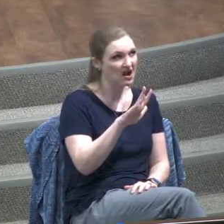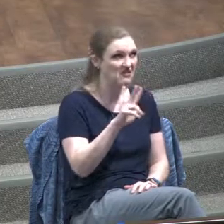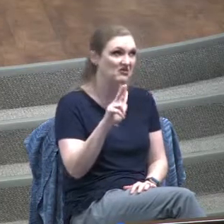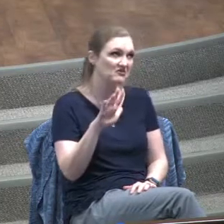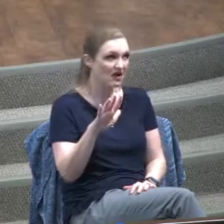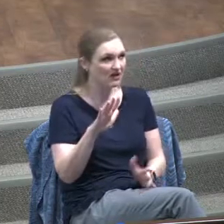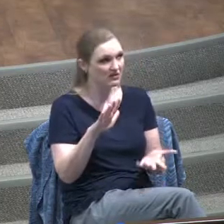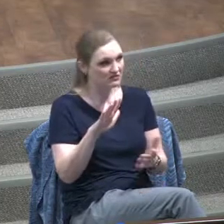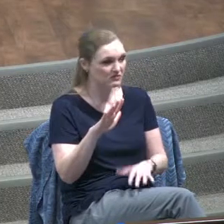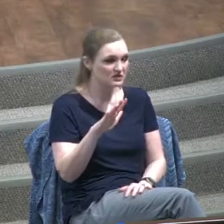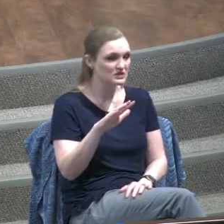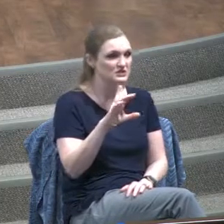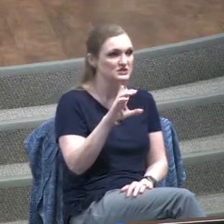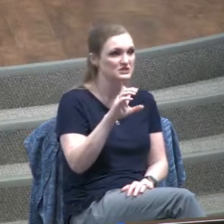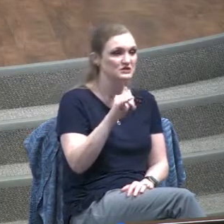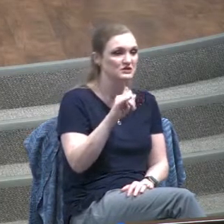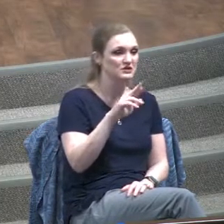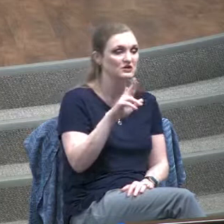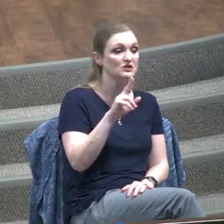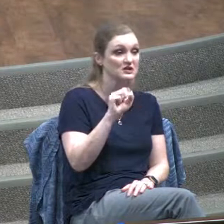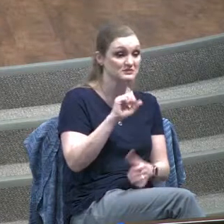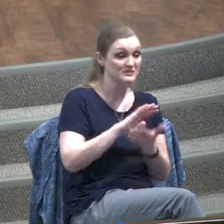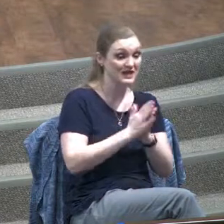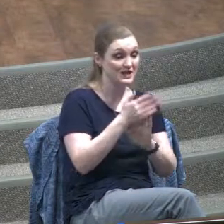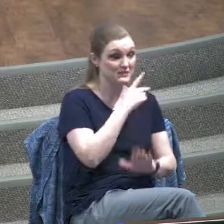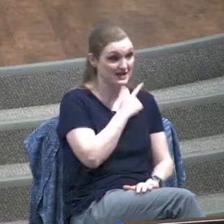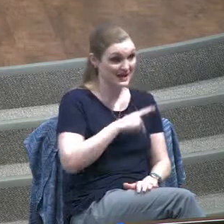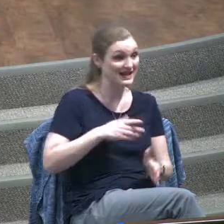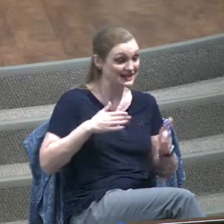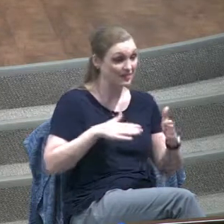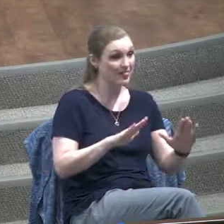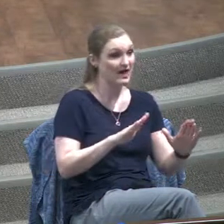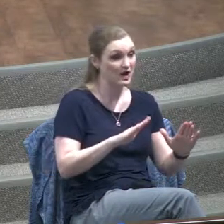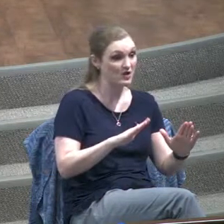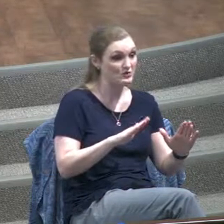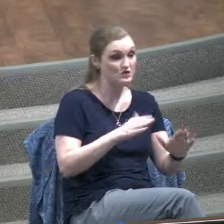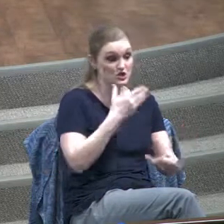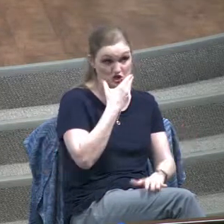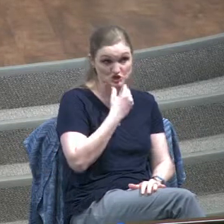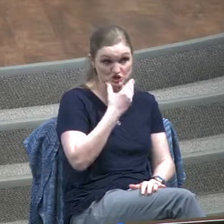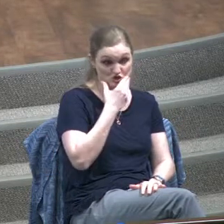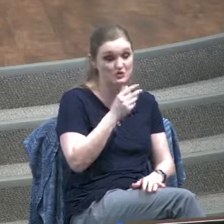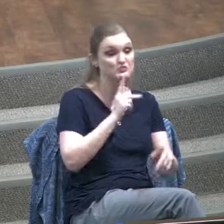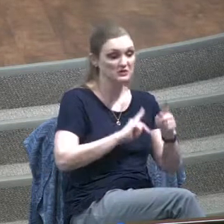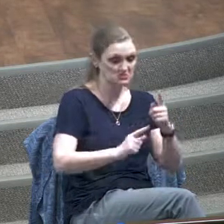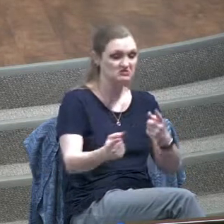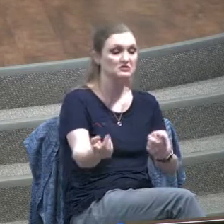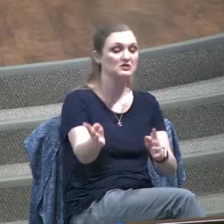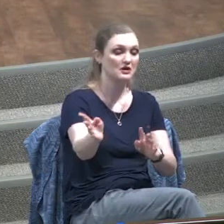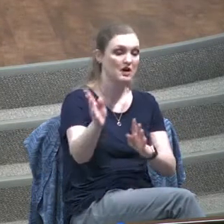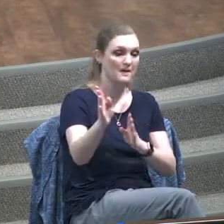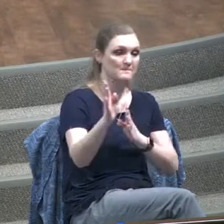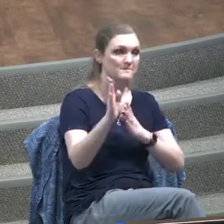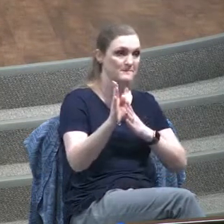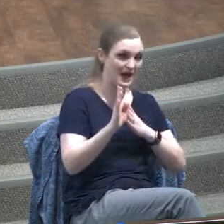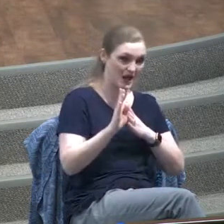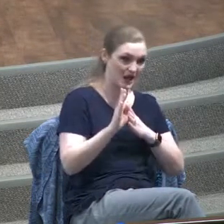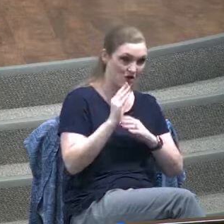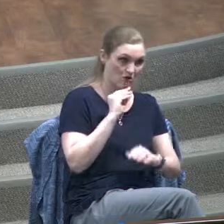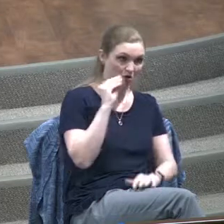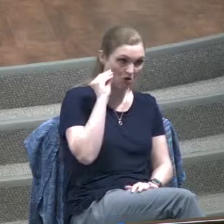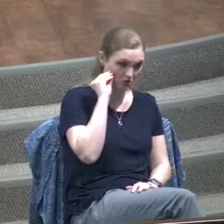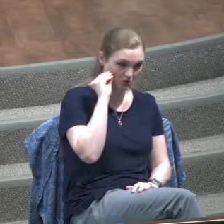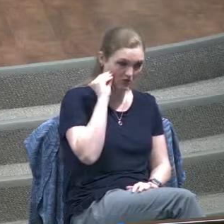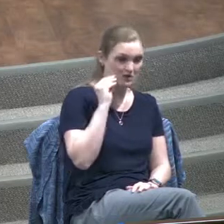535. So Cyrus became king, and he allows the Jews to start coming back under Zerubbabel, and we see